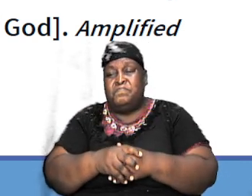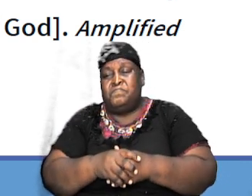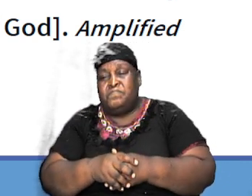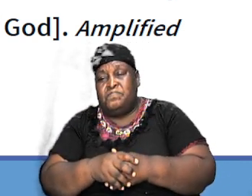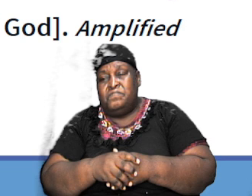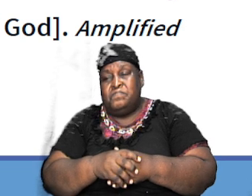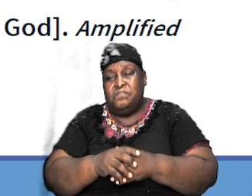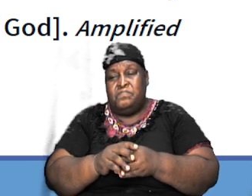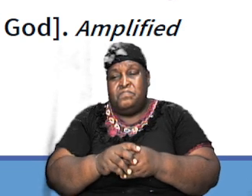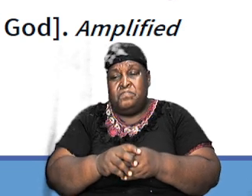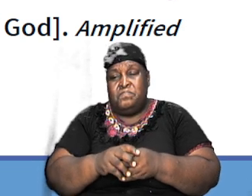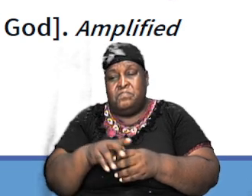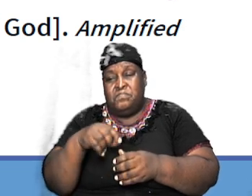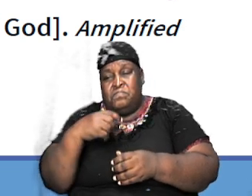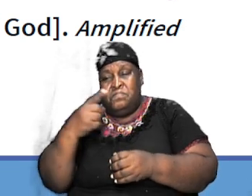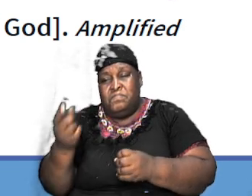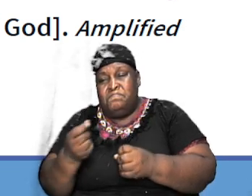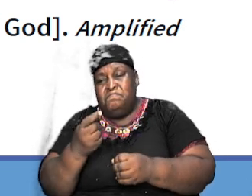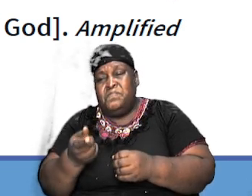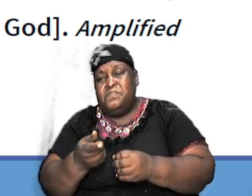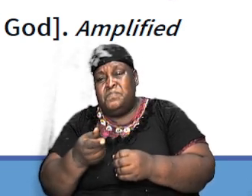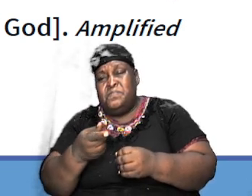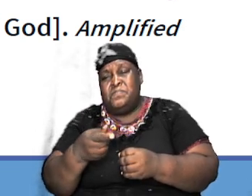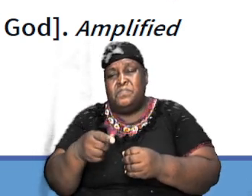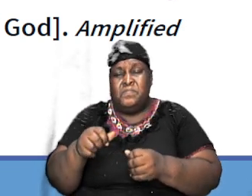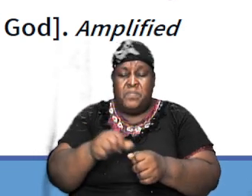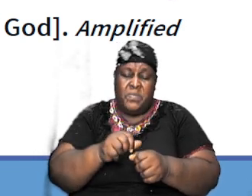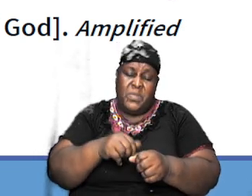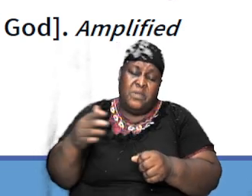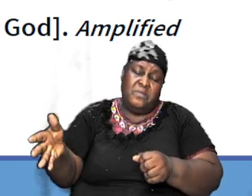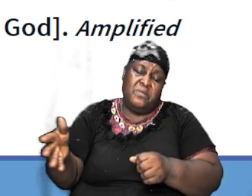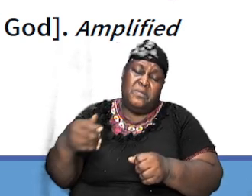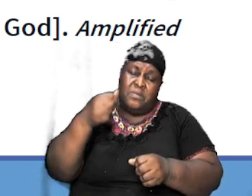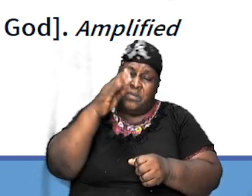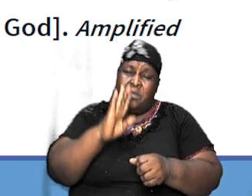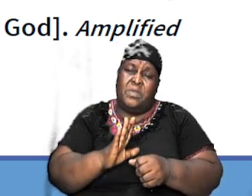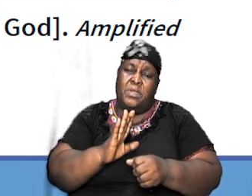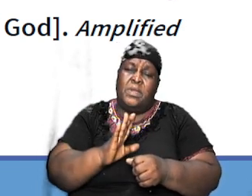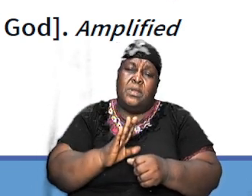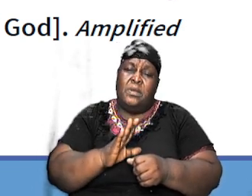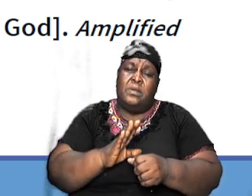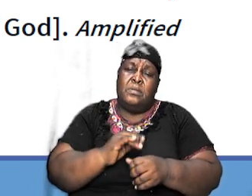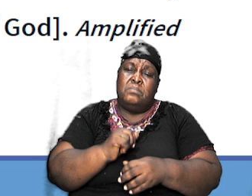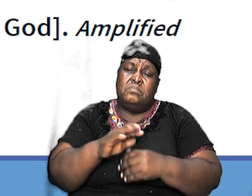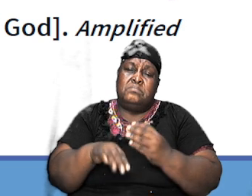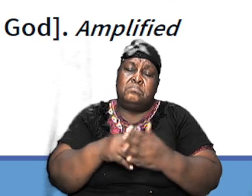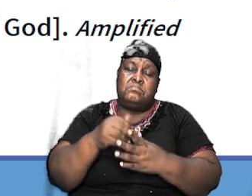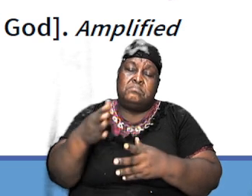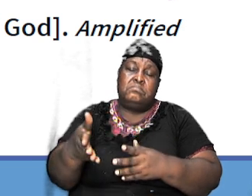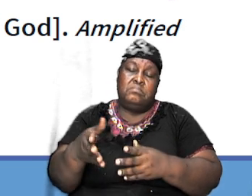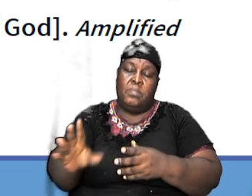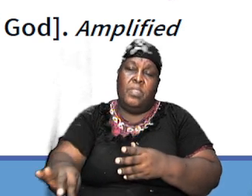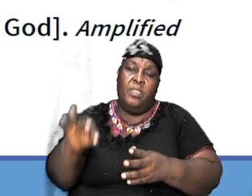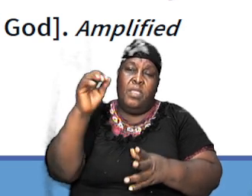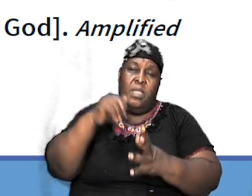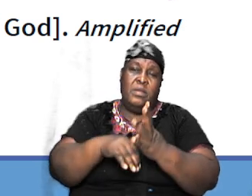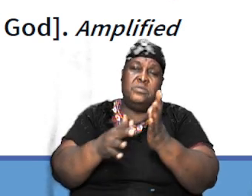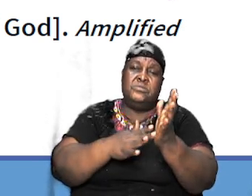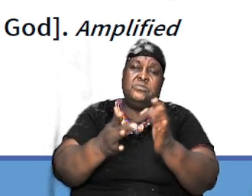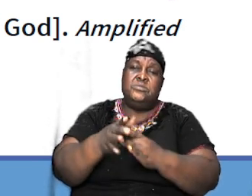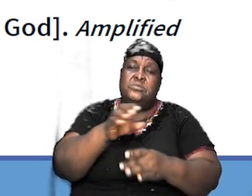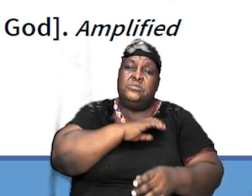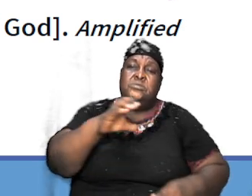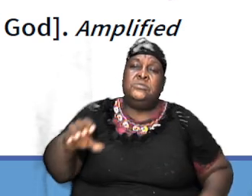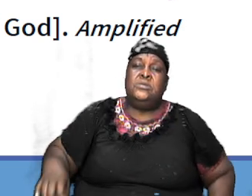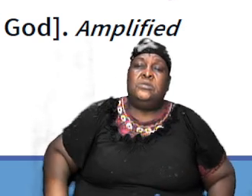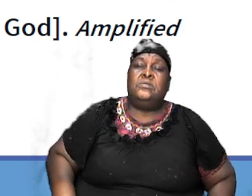Godhead, we are speaking about the deity of Christ, right? All of that could be found in Jesus Christ.